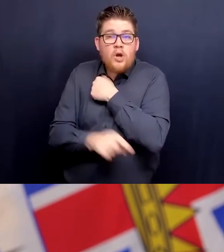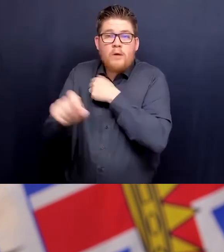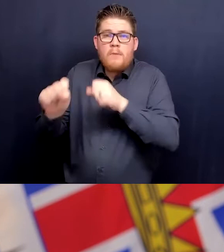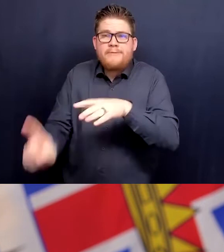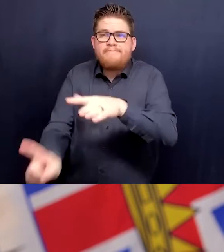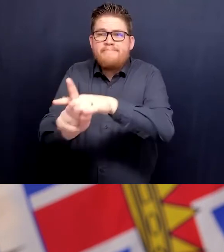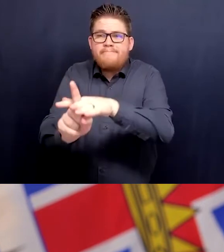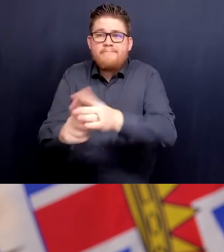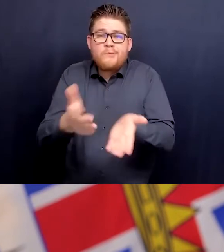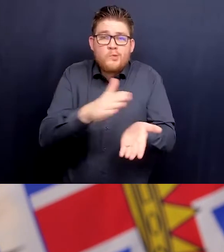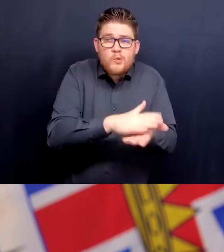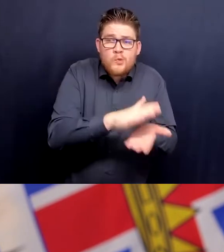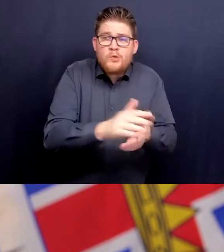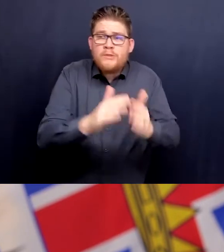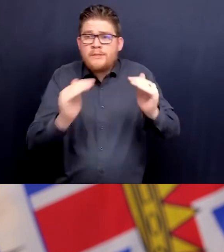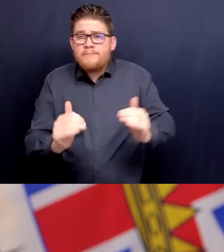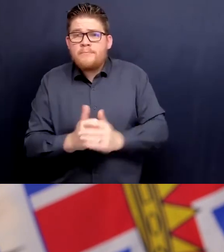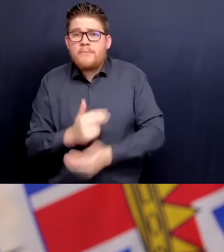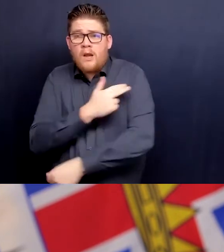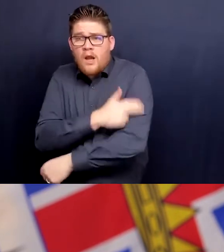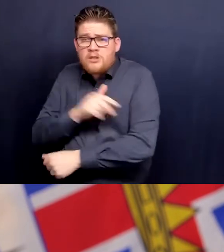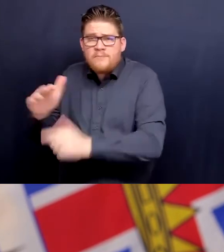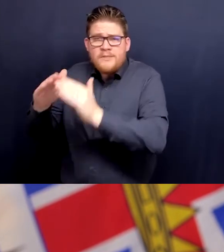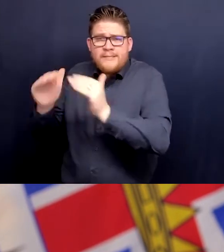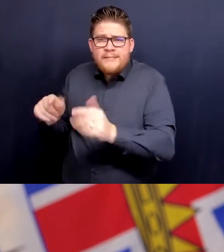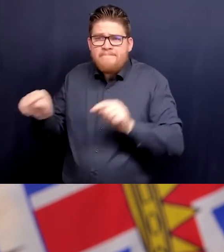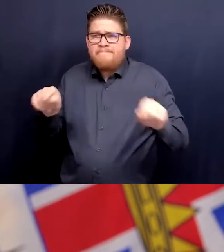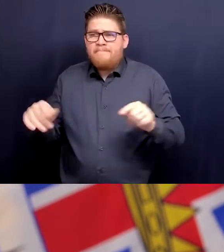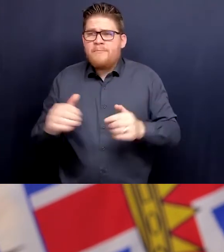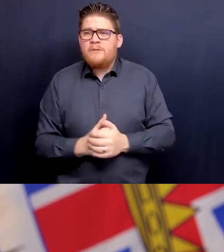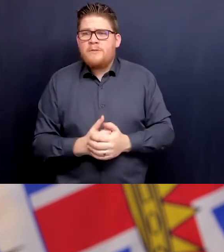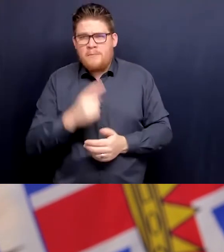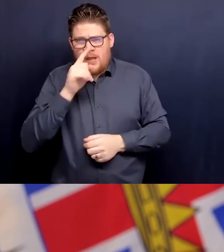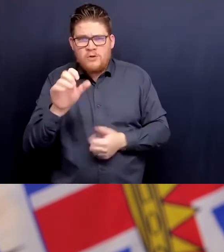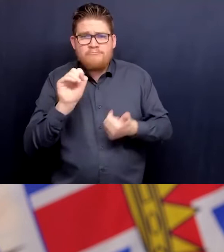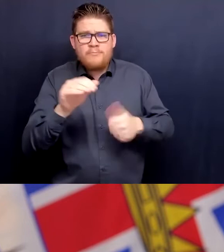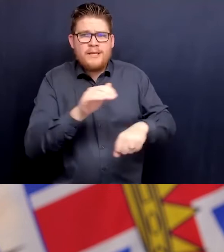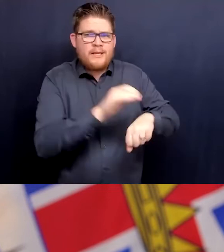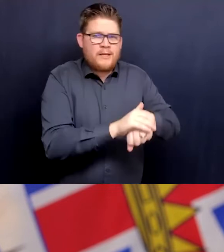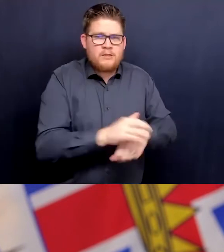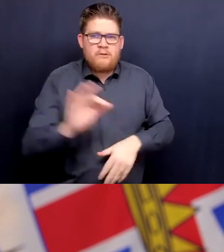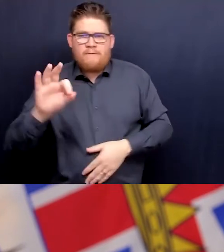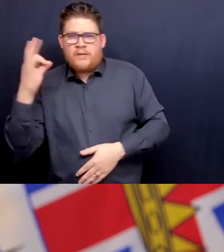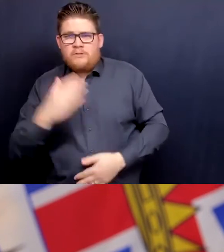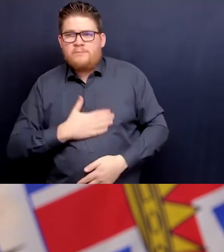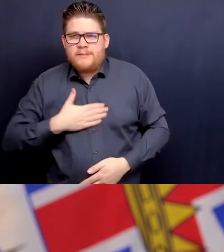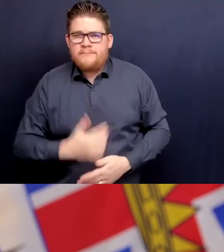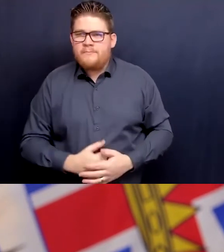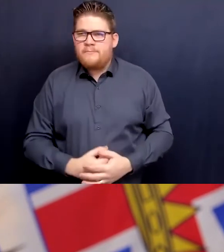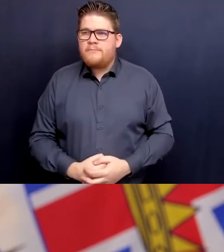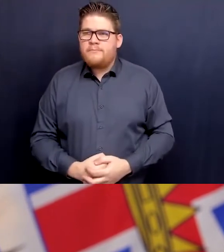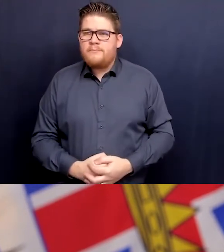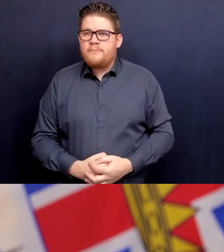please. Yeah, I've talked a little bit about how we need to manage this as one of the serious respiratory illnesses that's going to be